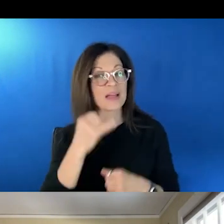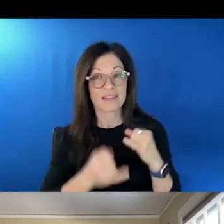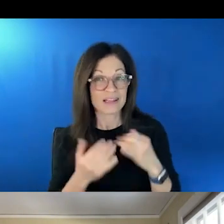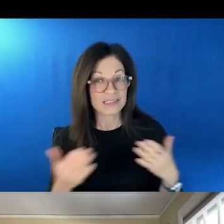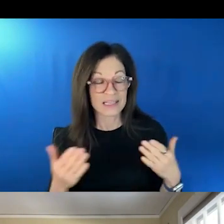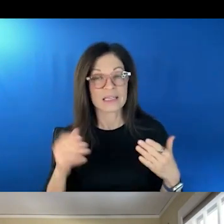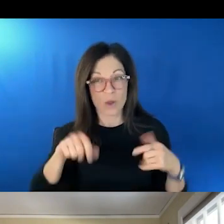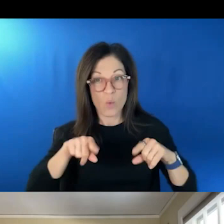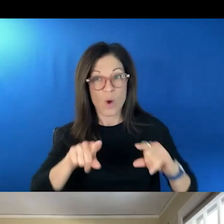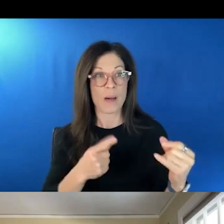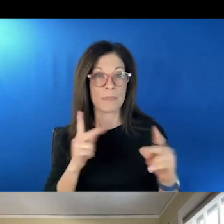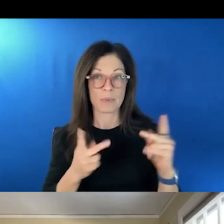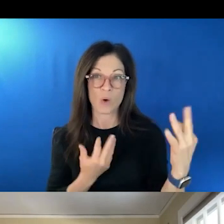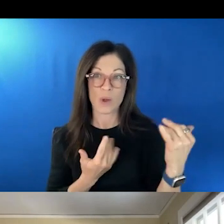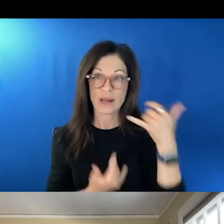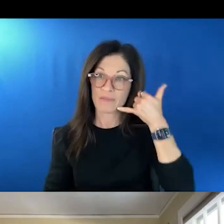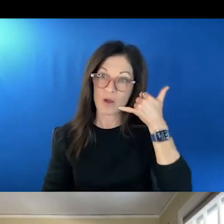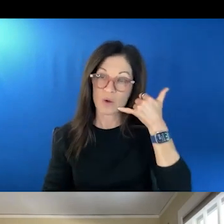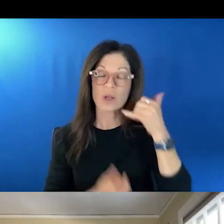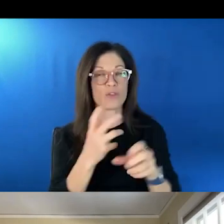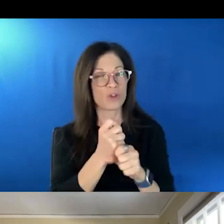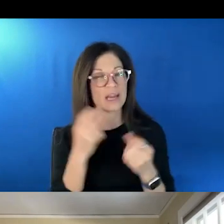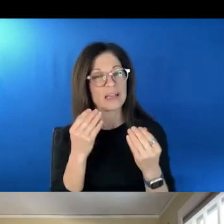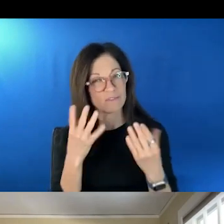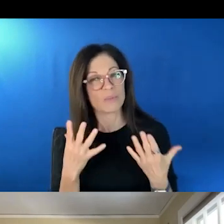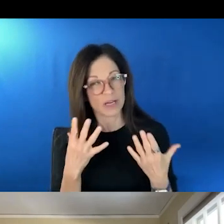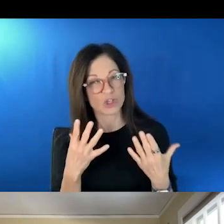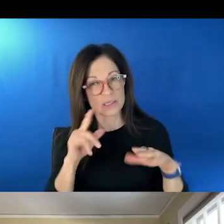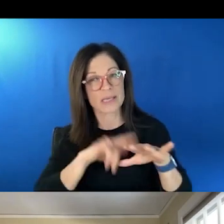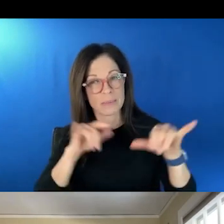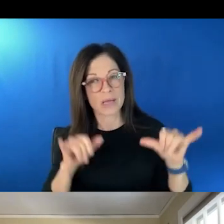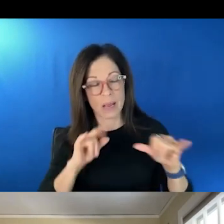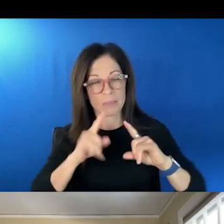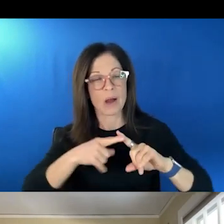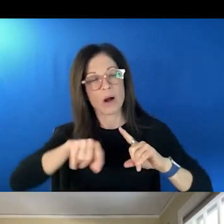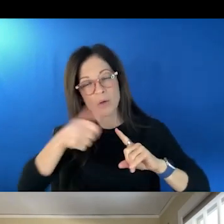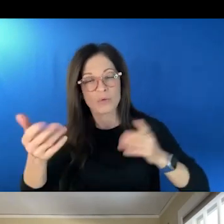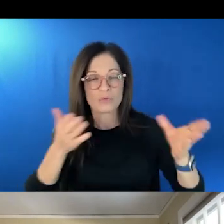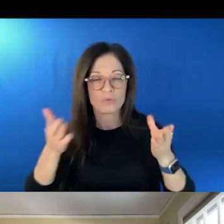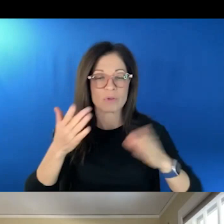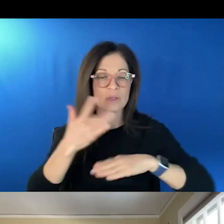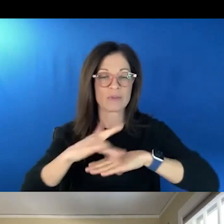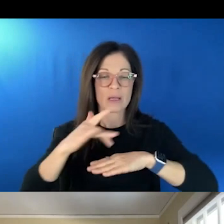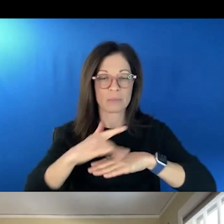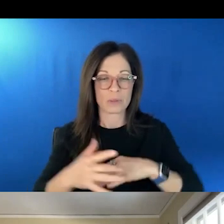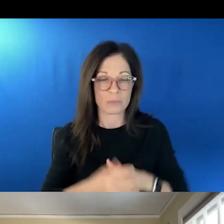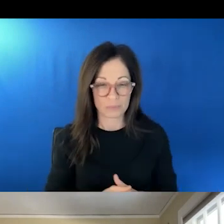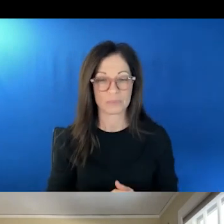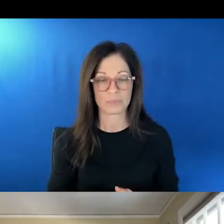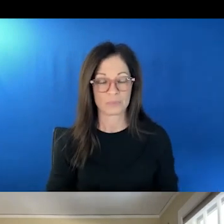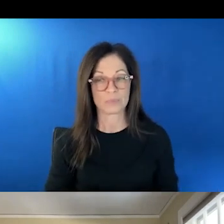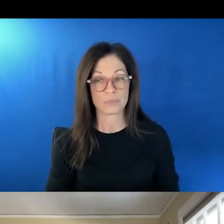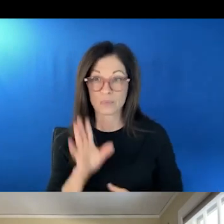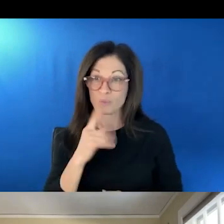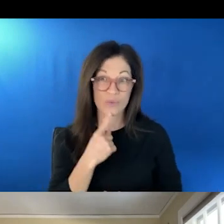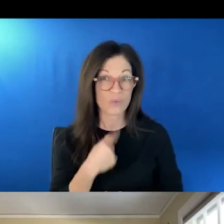folks are waiting, they're receiving information about other services. And I'll just say, we don't want